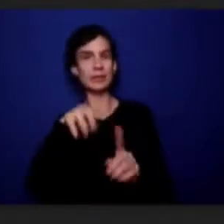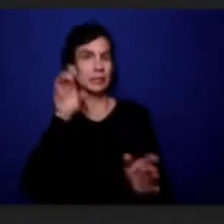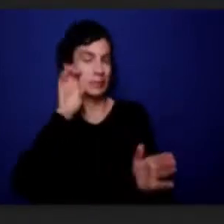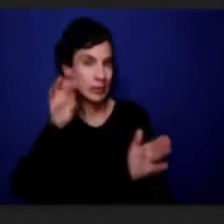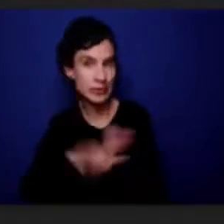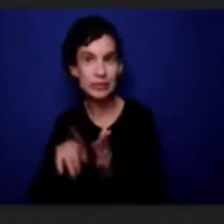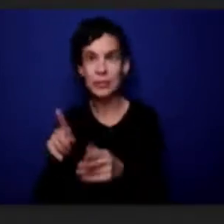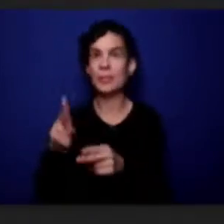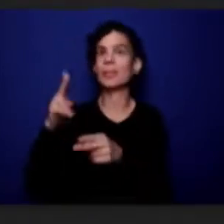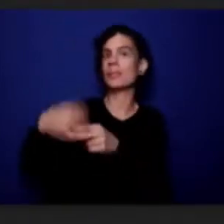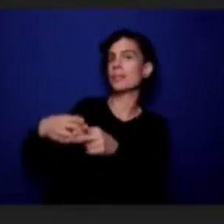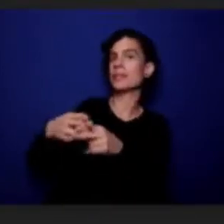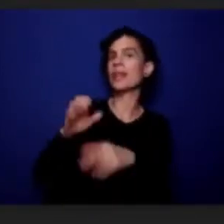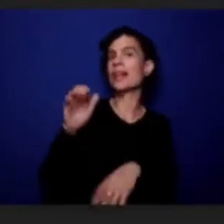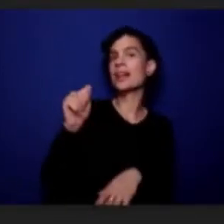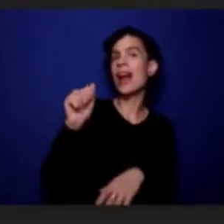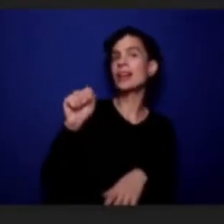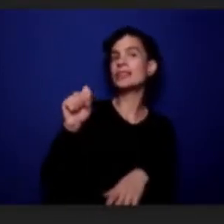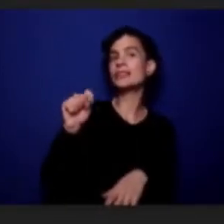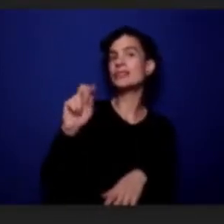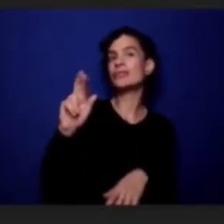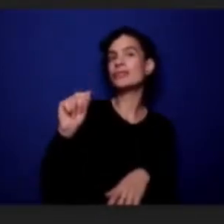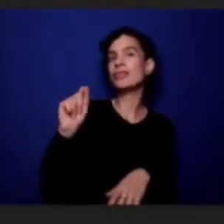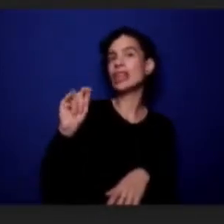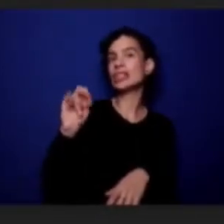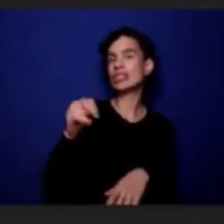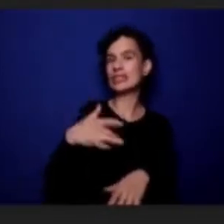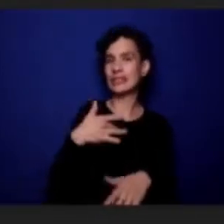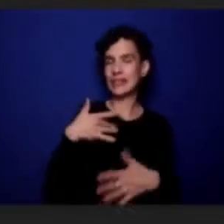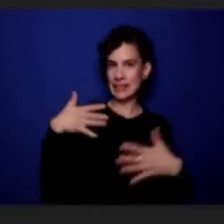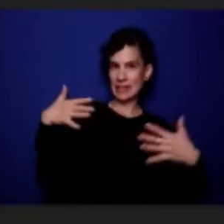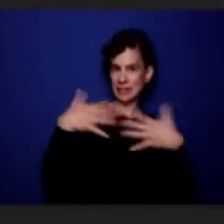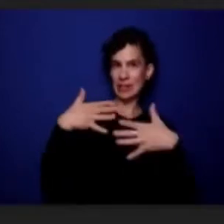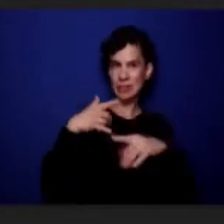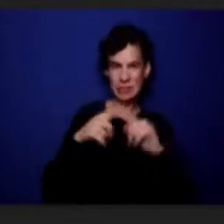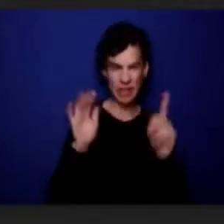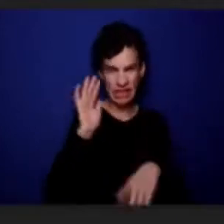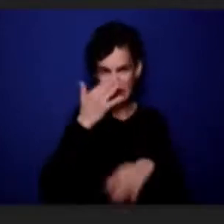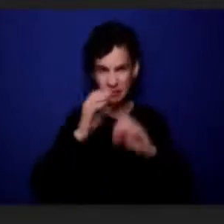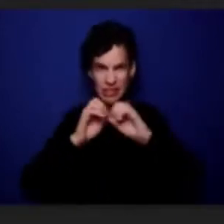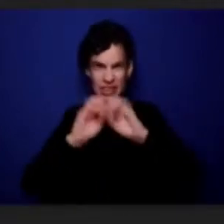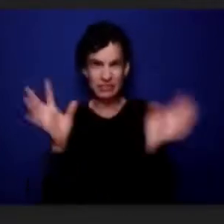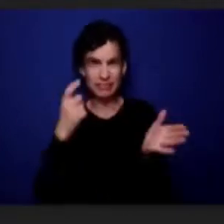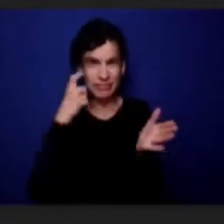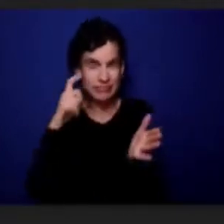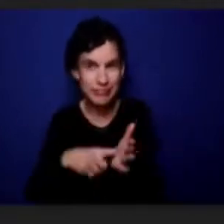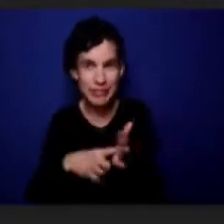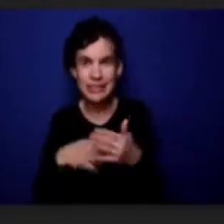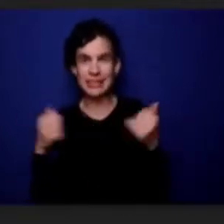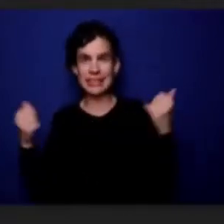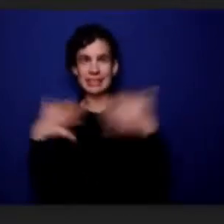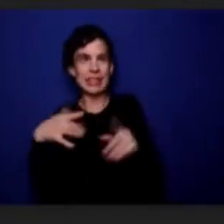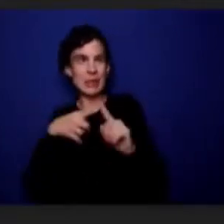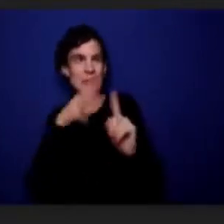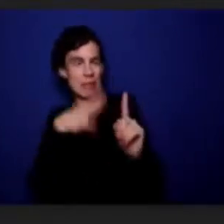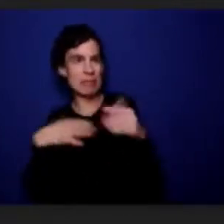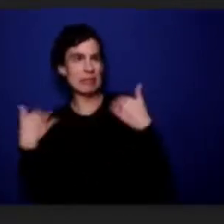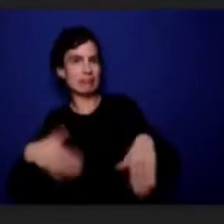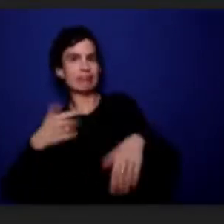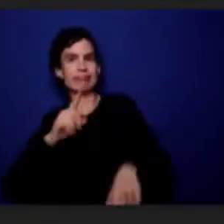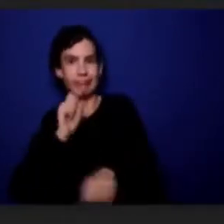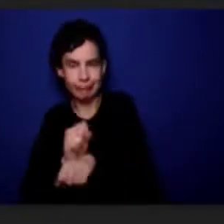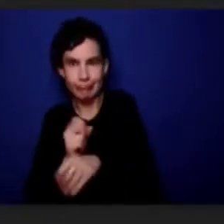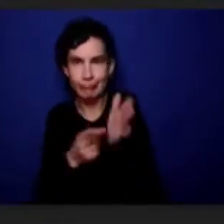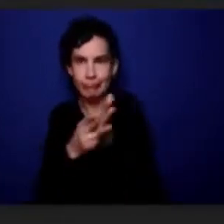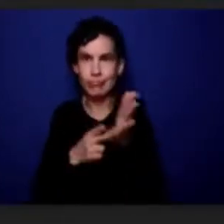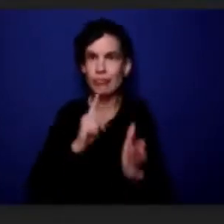how men would have viewed these kinds of images, because you mentioned the castration sort of